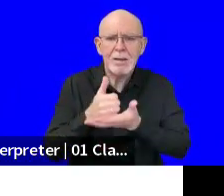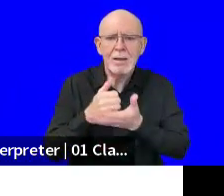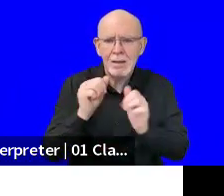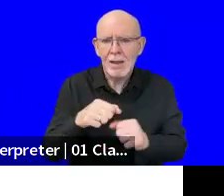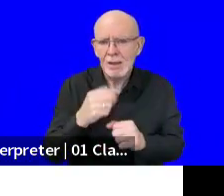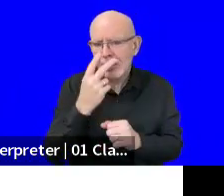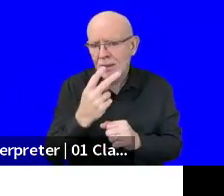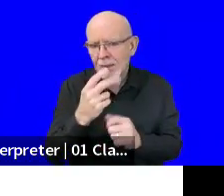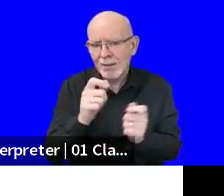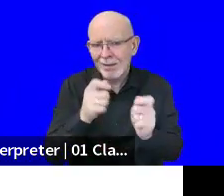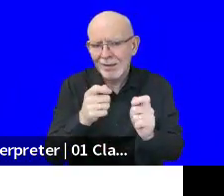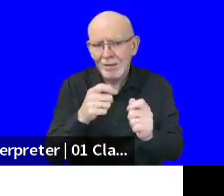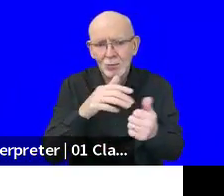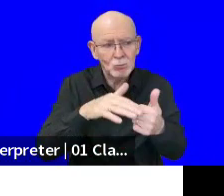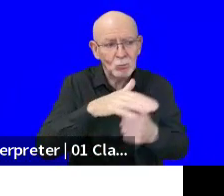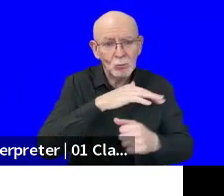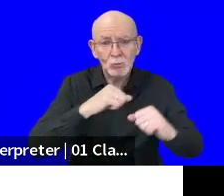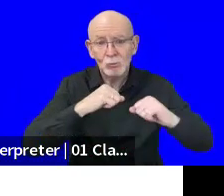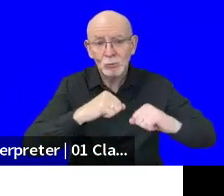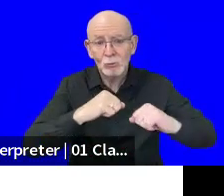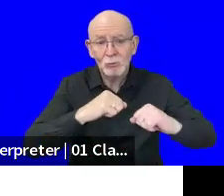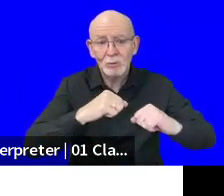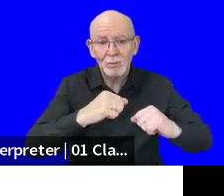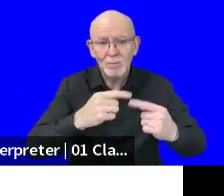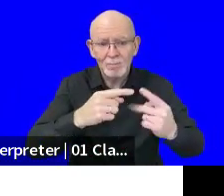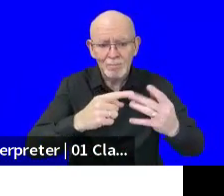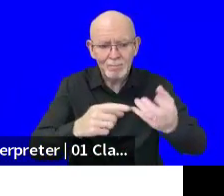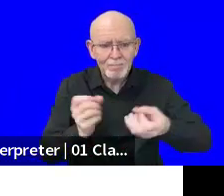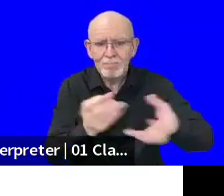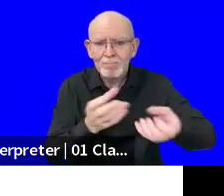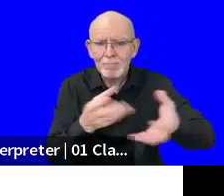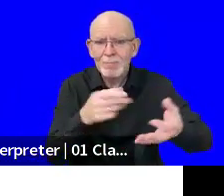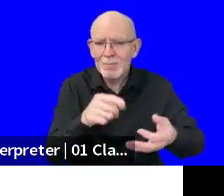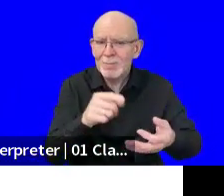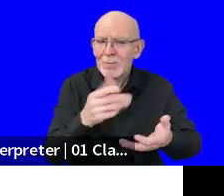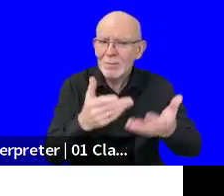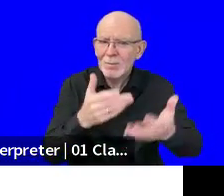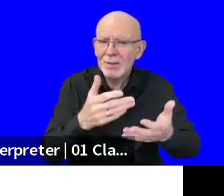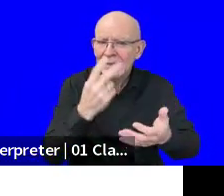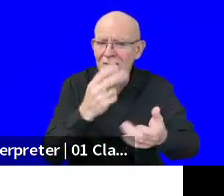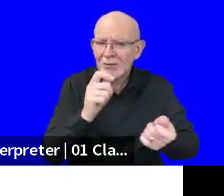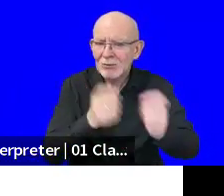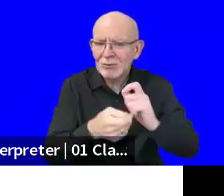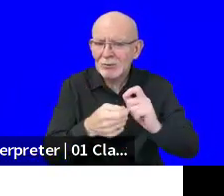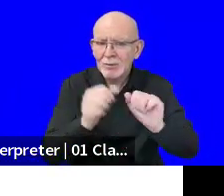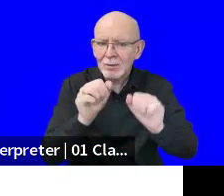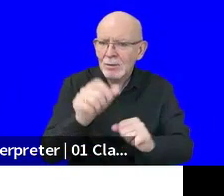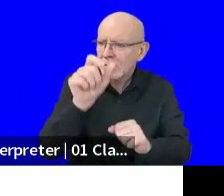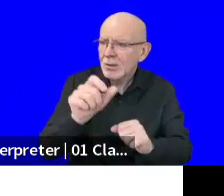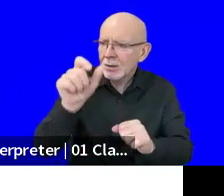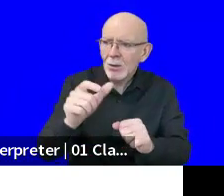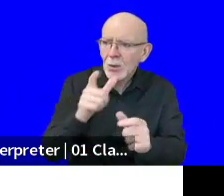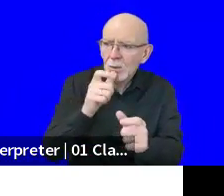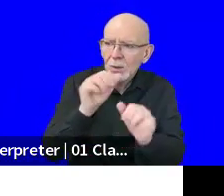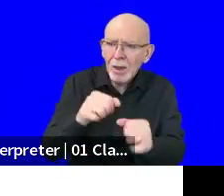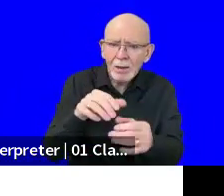maybe changing the value of the benefits that they are given. There's different approaches to doing that, which we will talk about more later